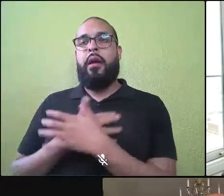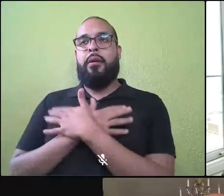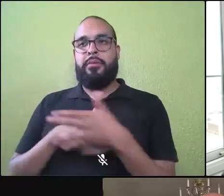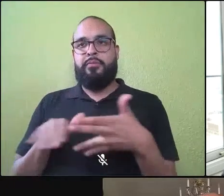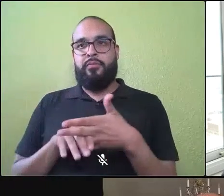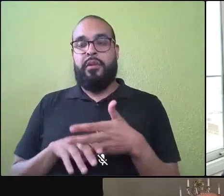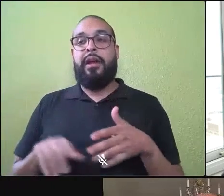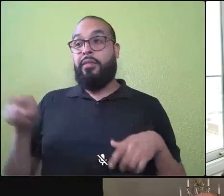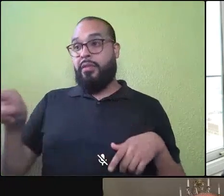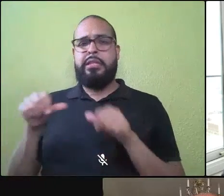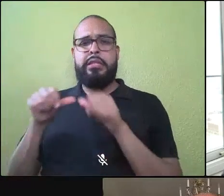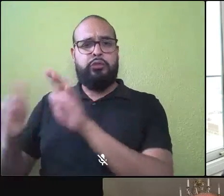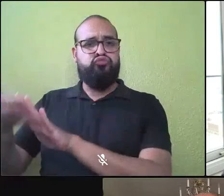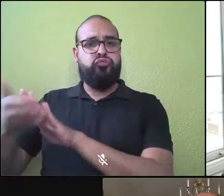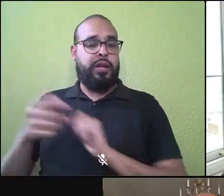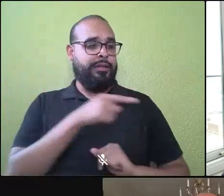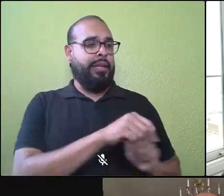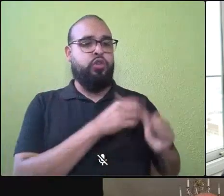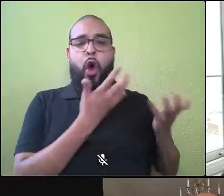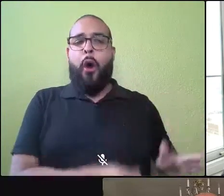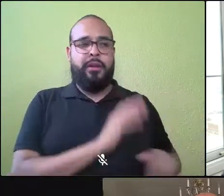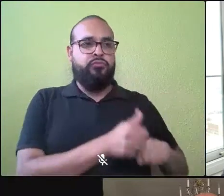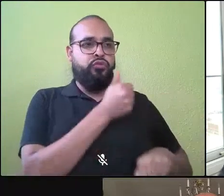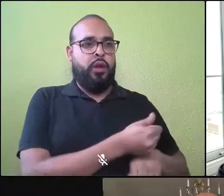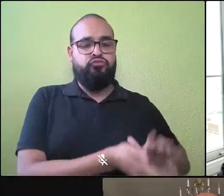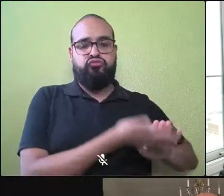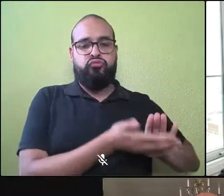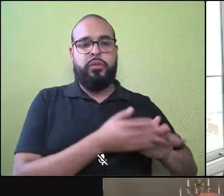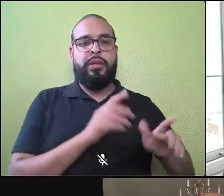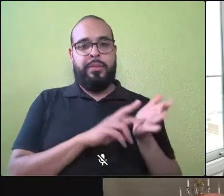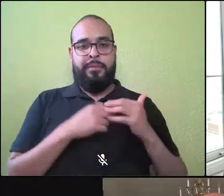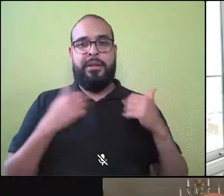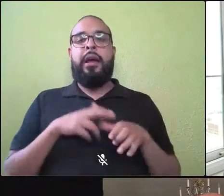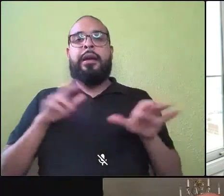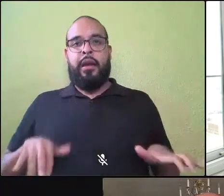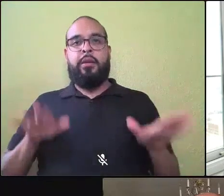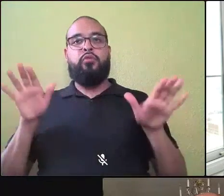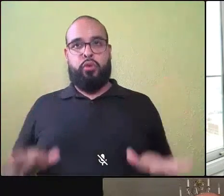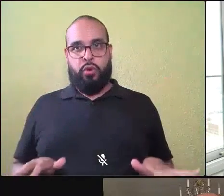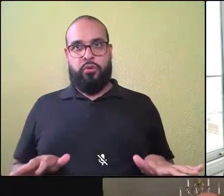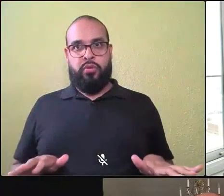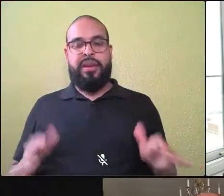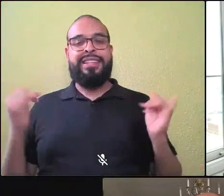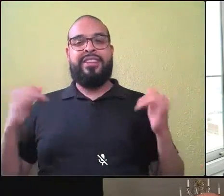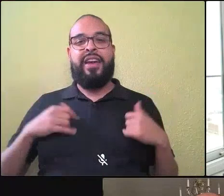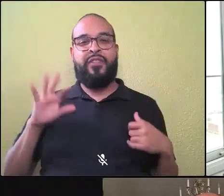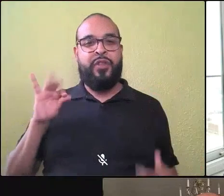still the fight to bring balance to the force is still there. Awesome. I love that, Joey. That's cool.